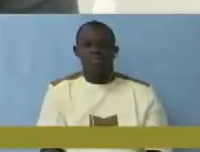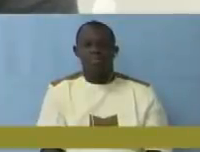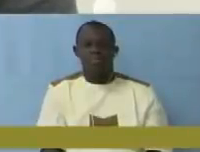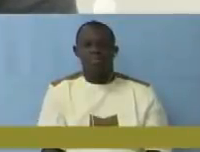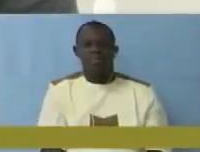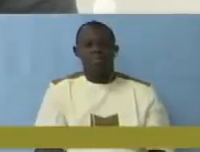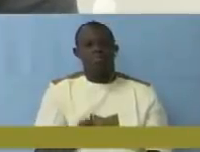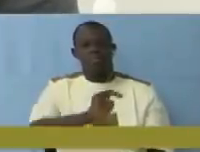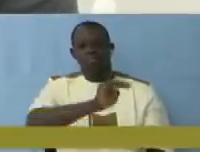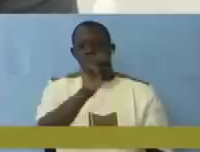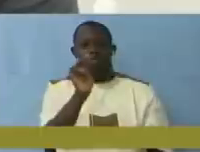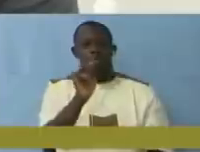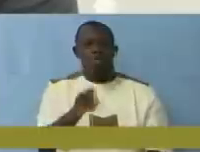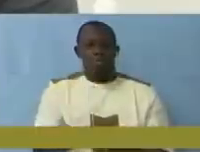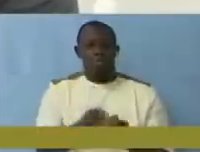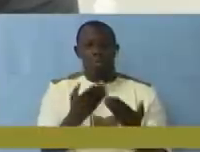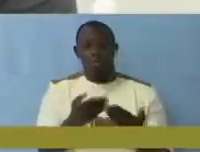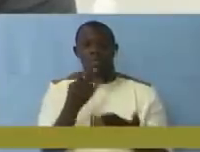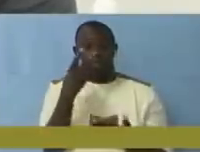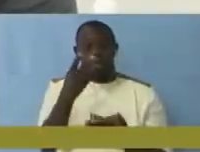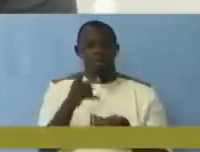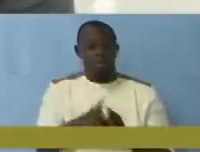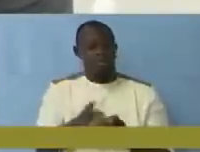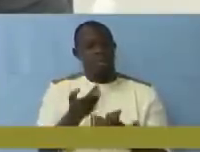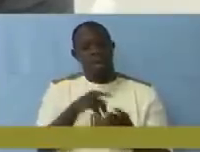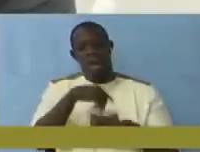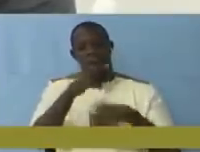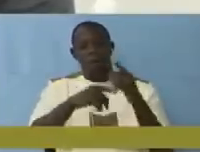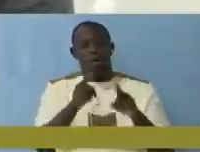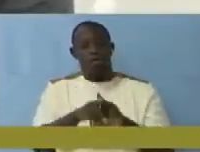No. So you have seen the folly in what you have said. No.